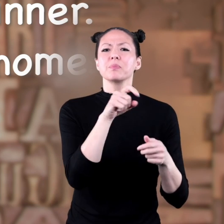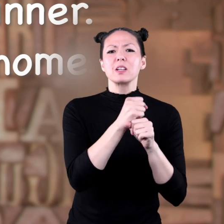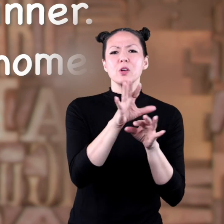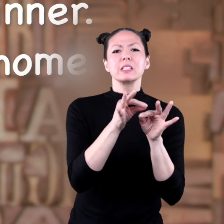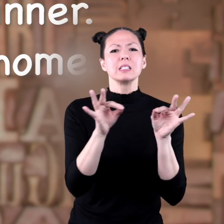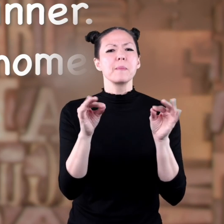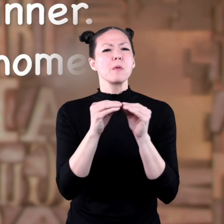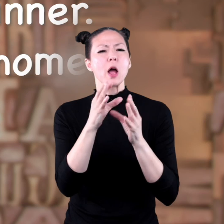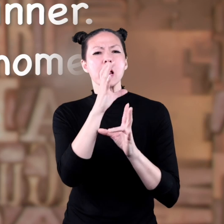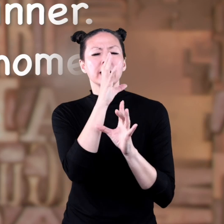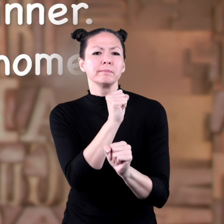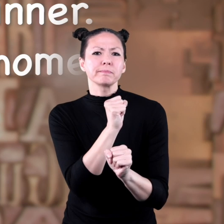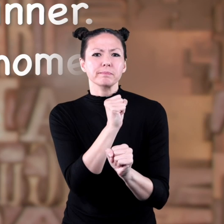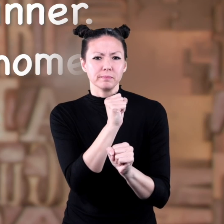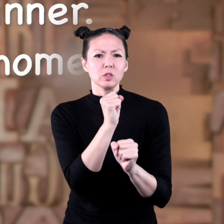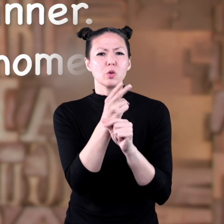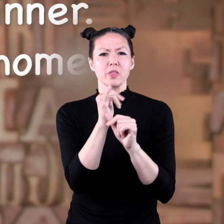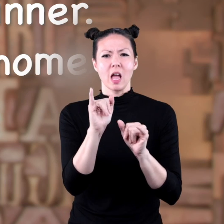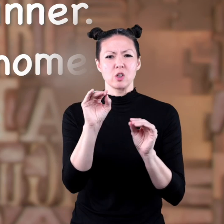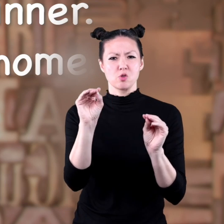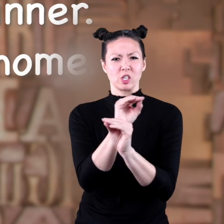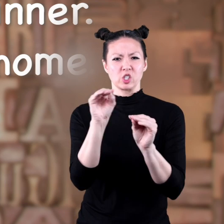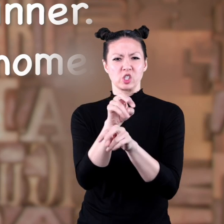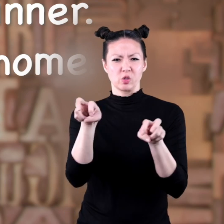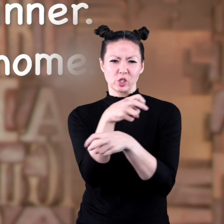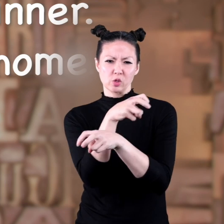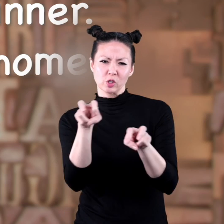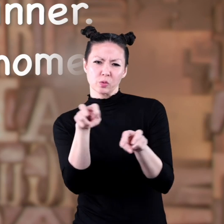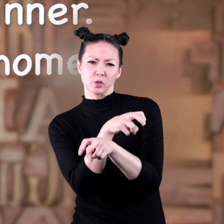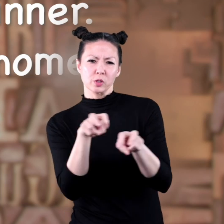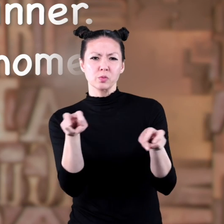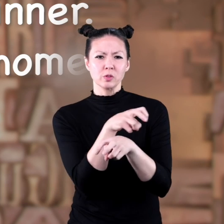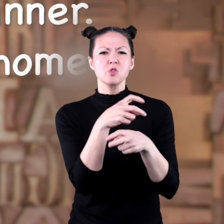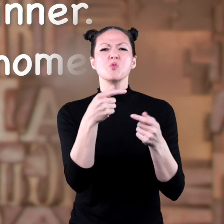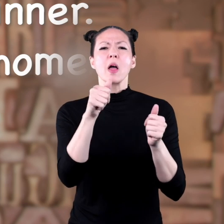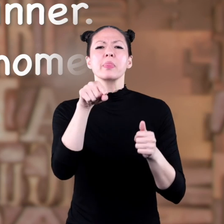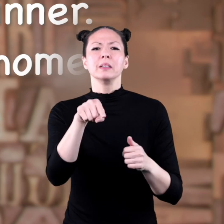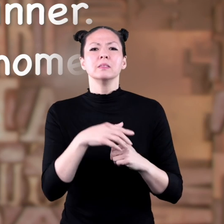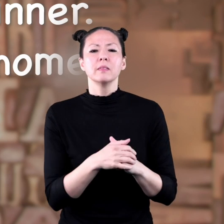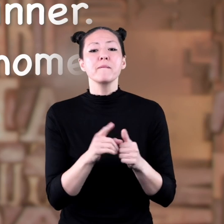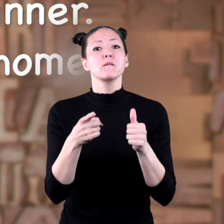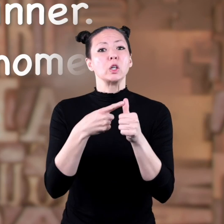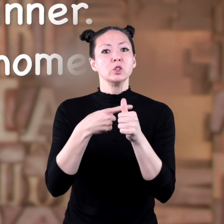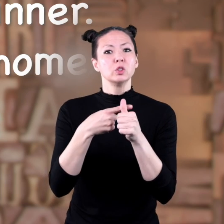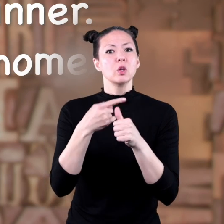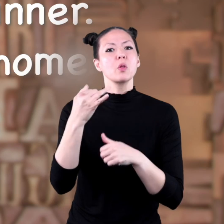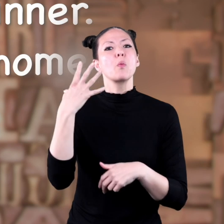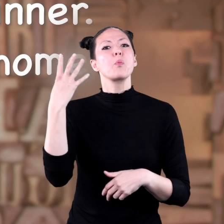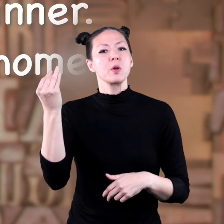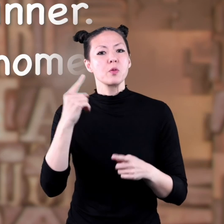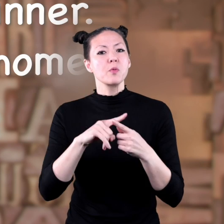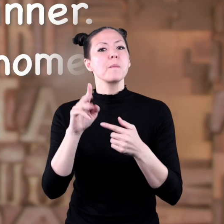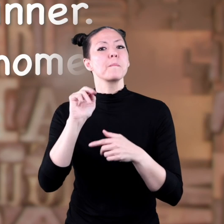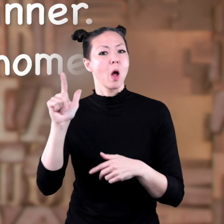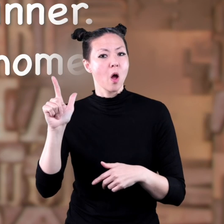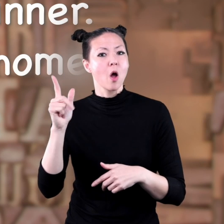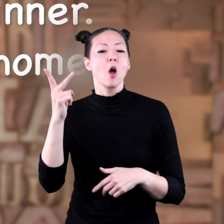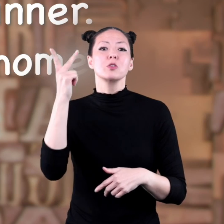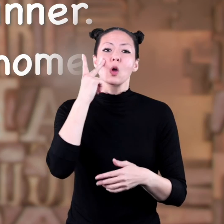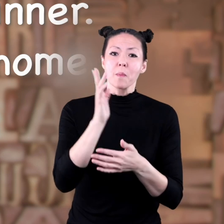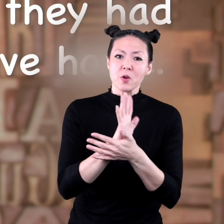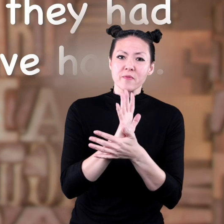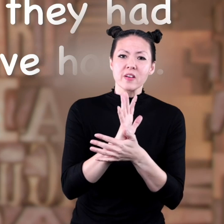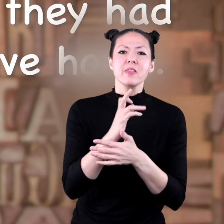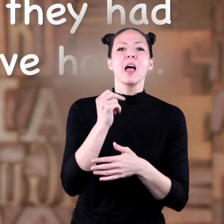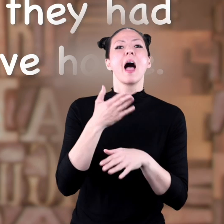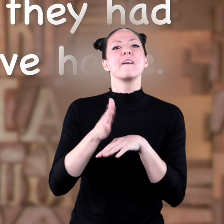your sentences more interesting is to use transitions. So you can try this. First, they went to the mall and saw a